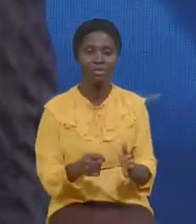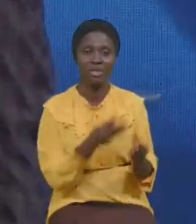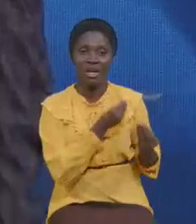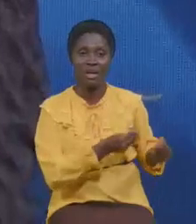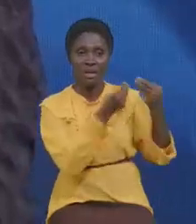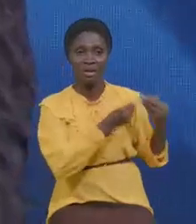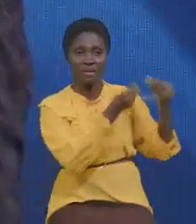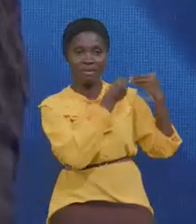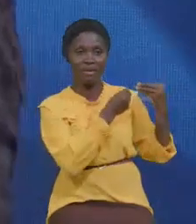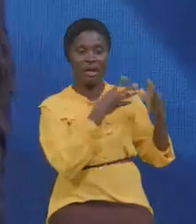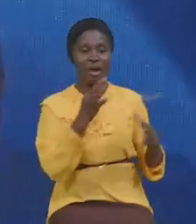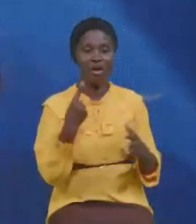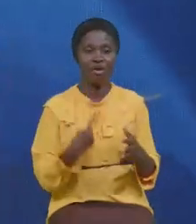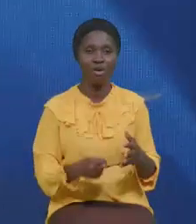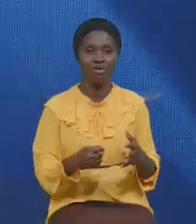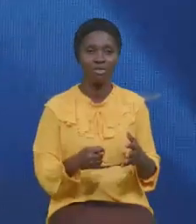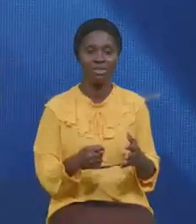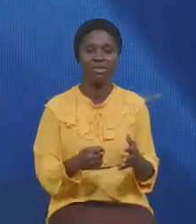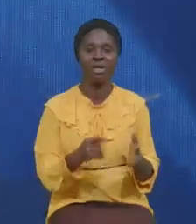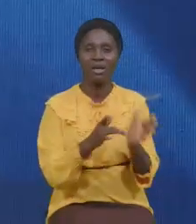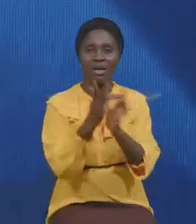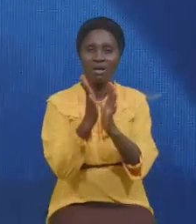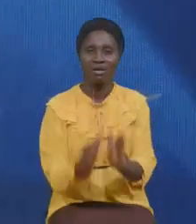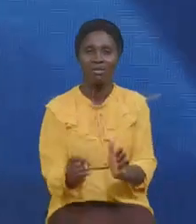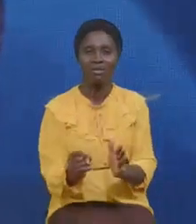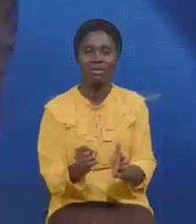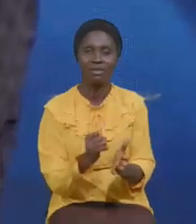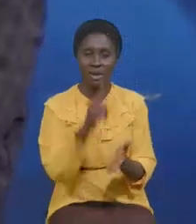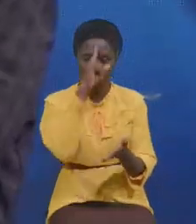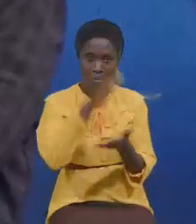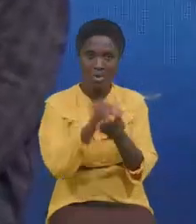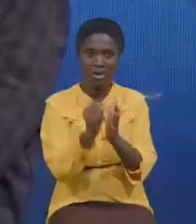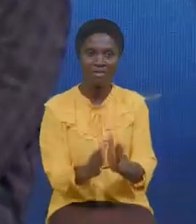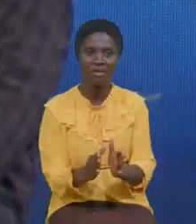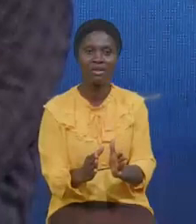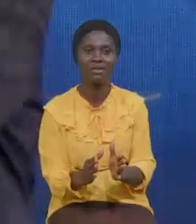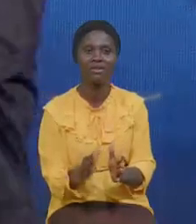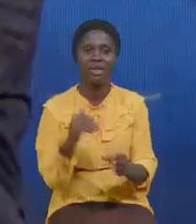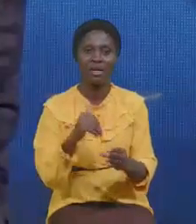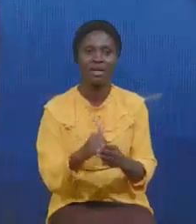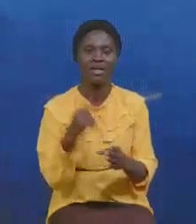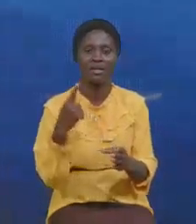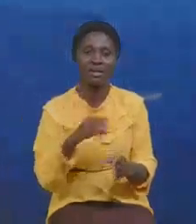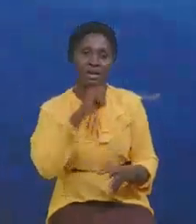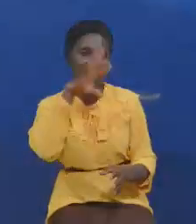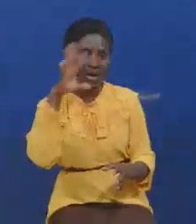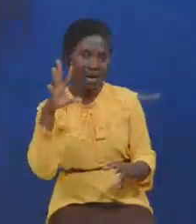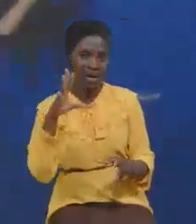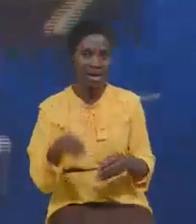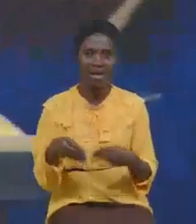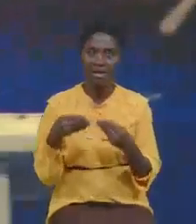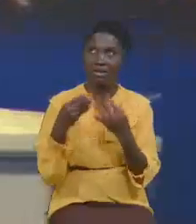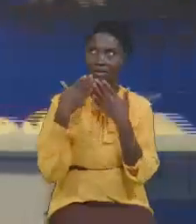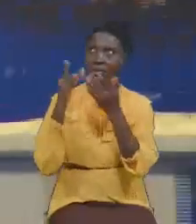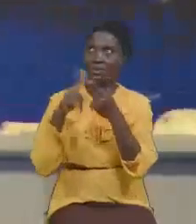the saints in light. Giving thanks unto the Father, because it's